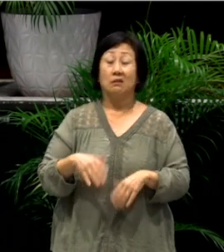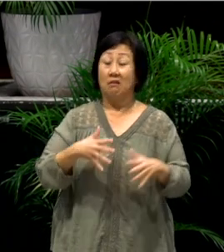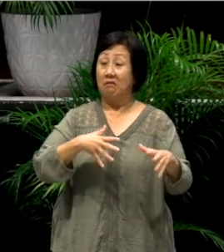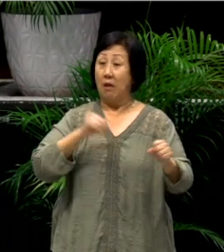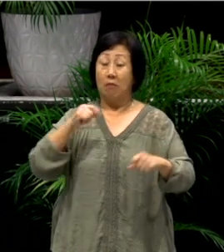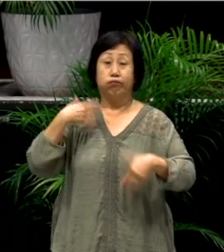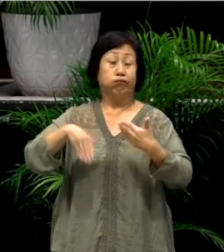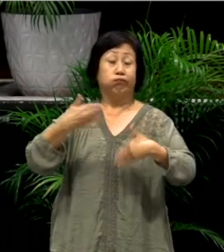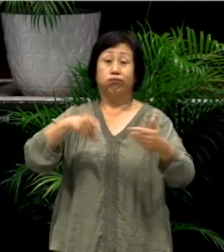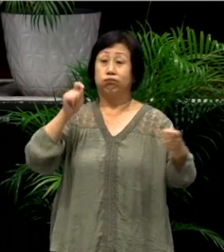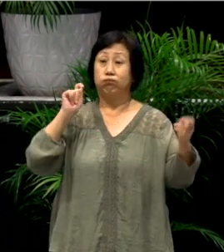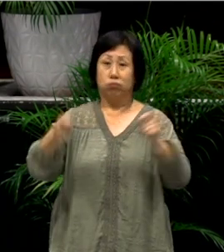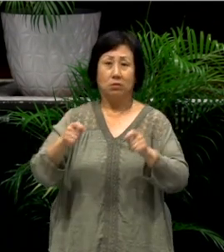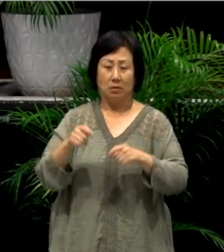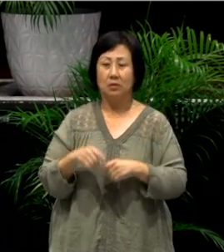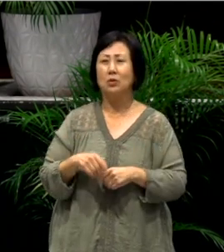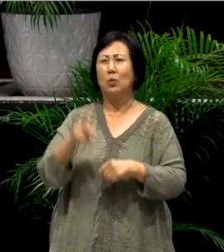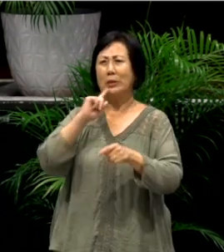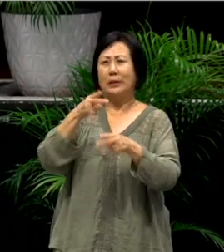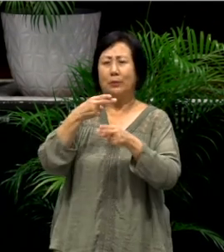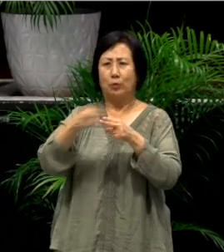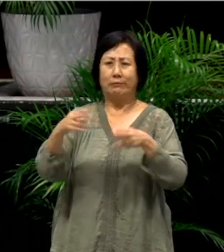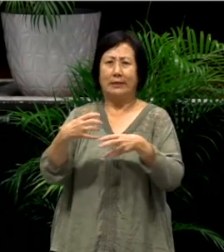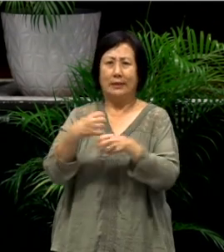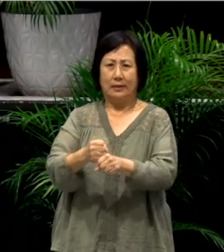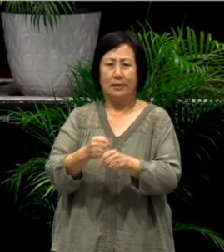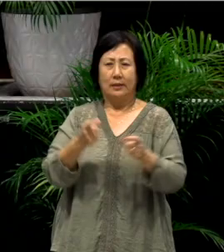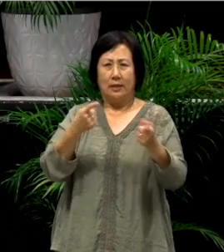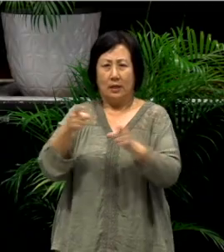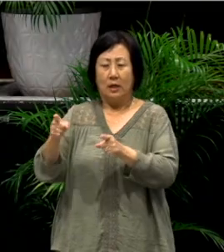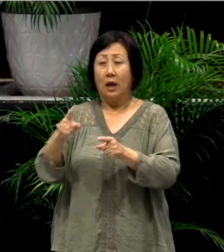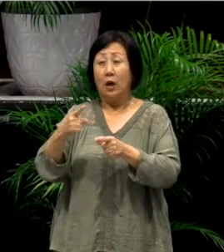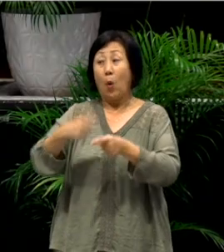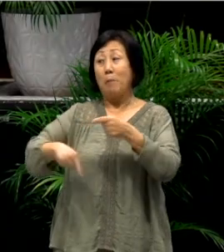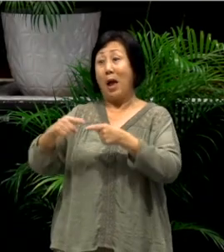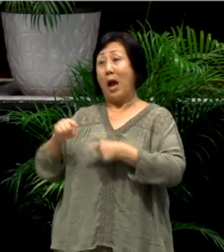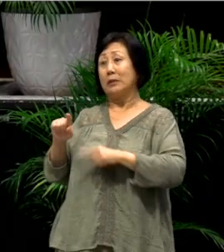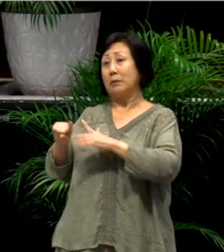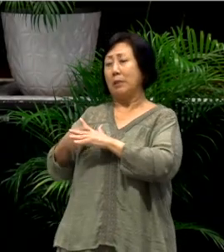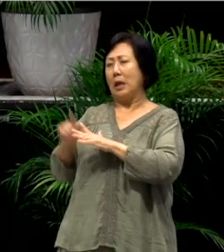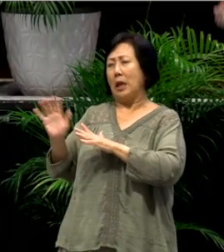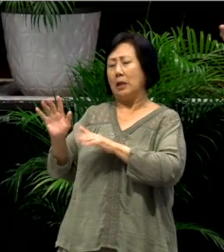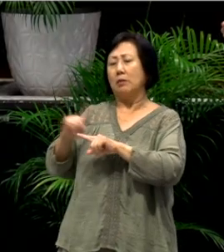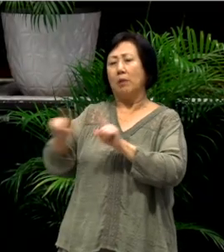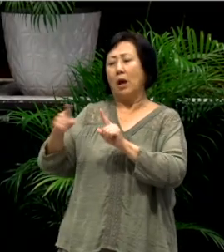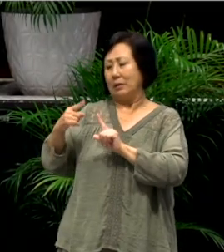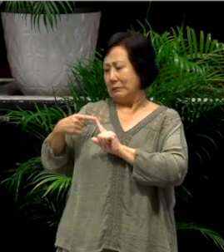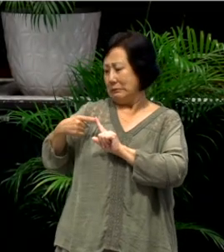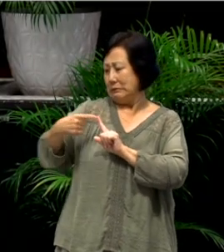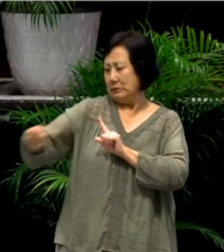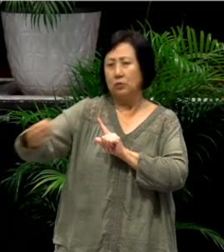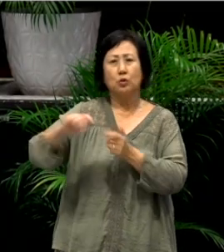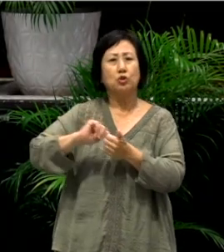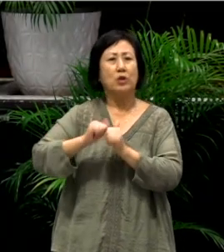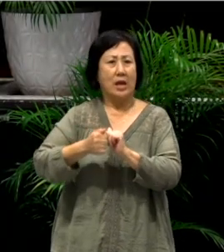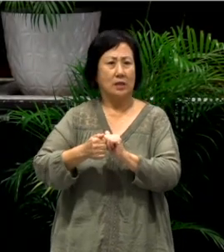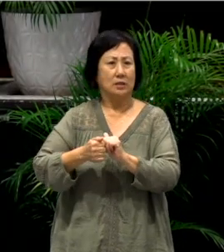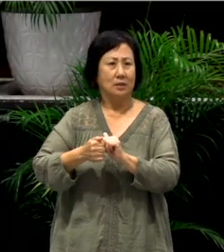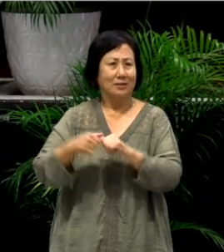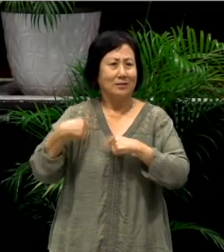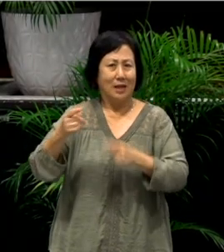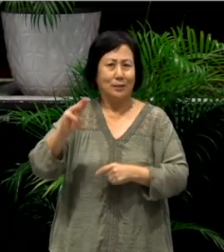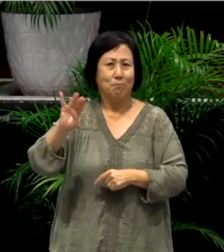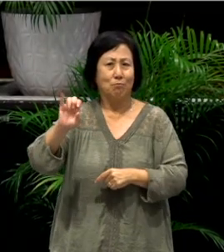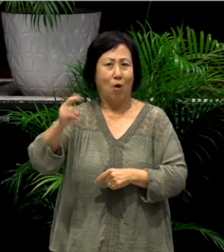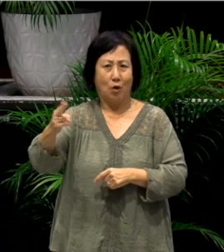happened since then. So I'll just very briefly give you an update, not going back to the beginning, but letting you know what's changed since the last time we